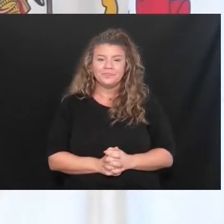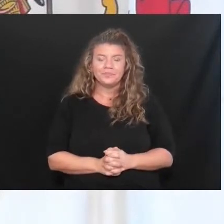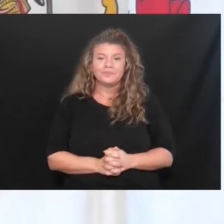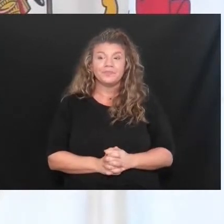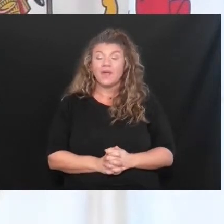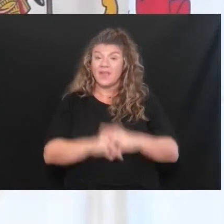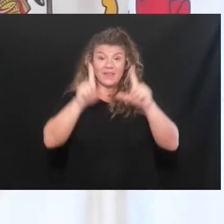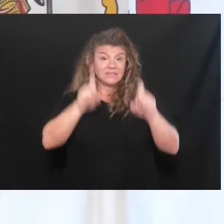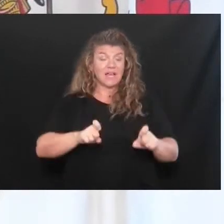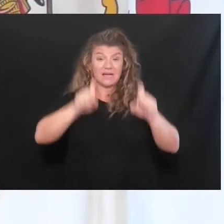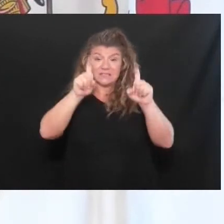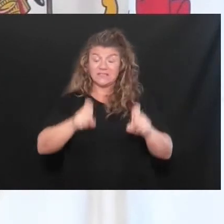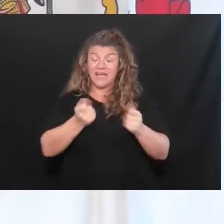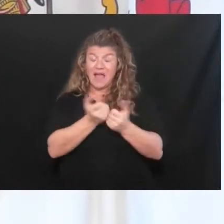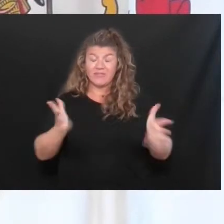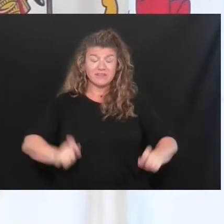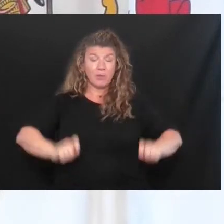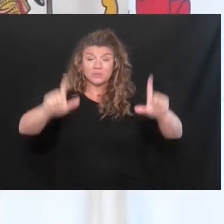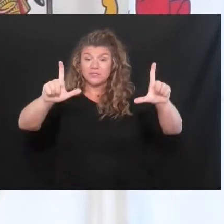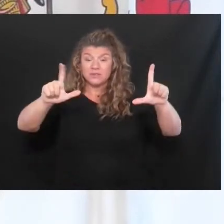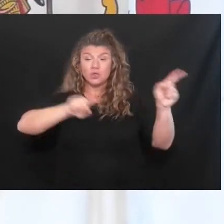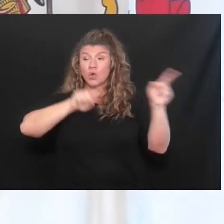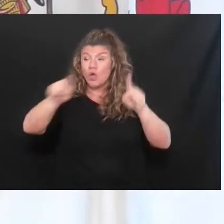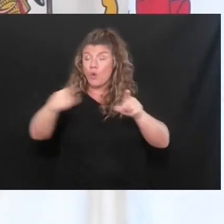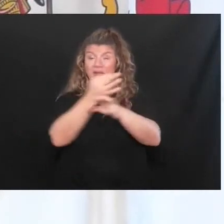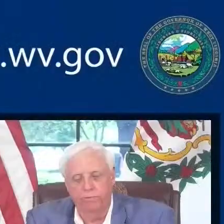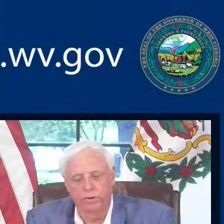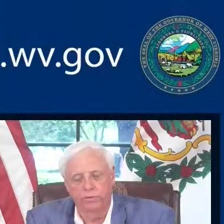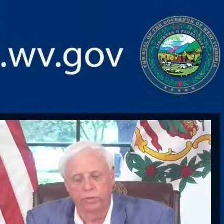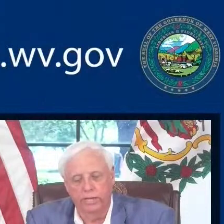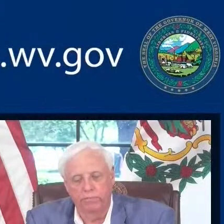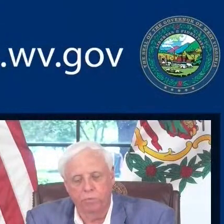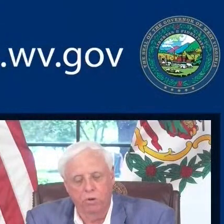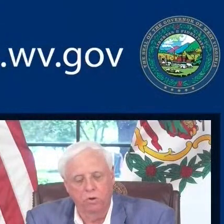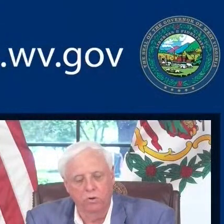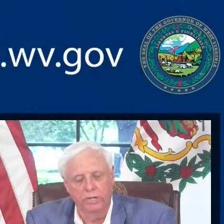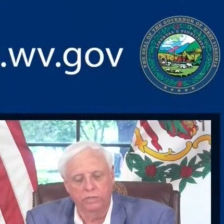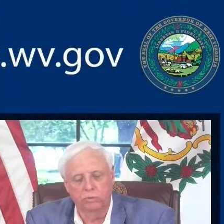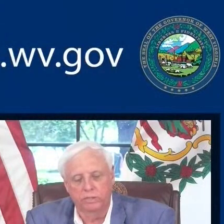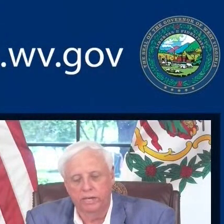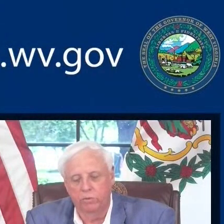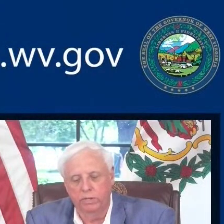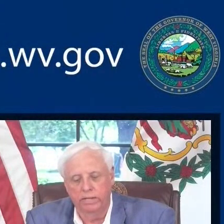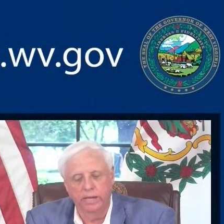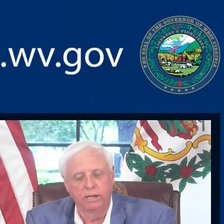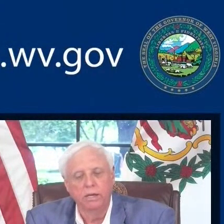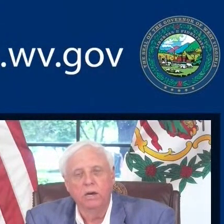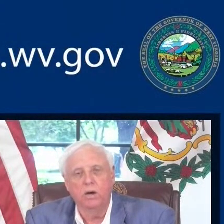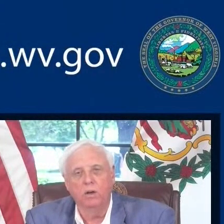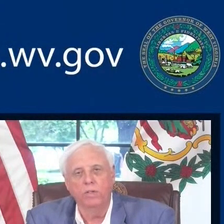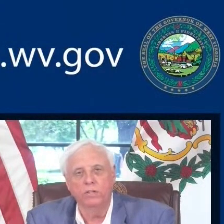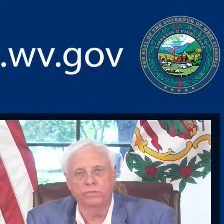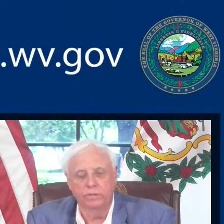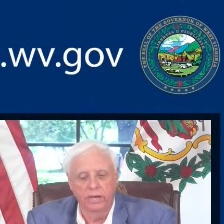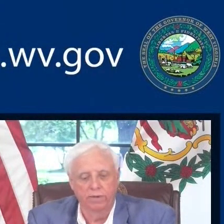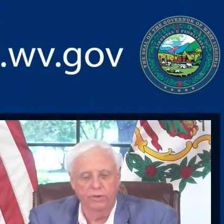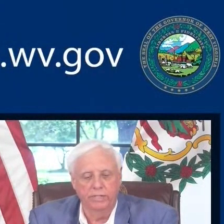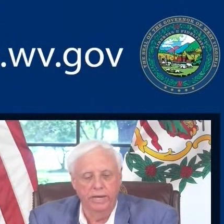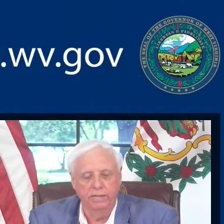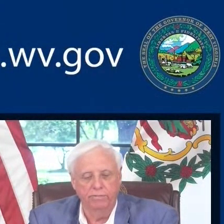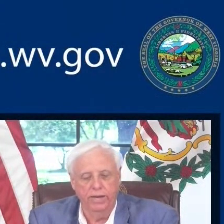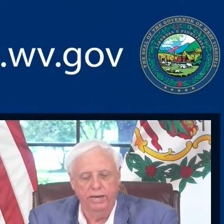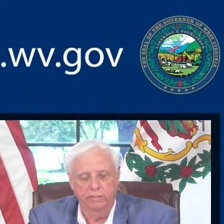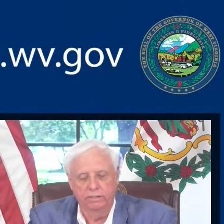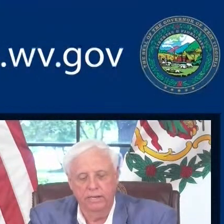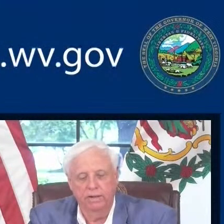All the testing stuff's up. You can get, the free testing. We thank Fruits. We thank Walgreens. We thank all those for the effort.